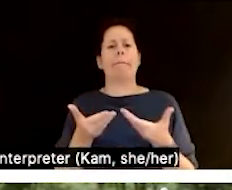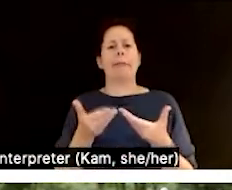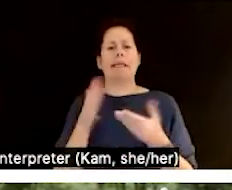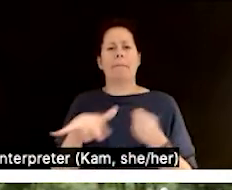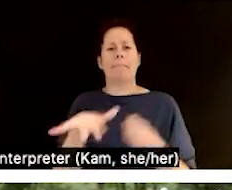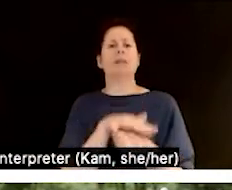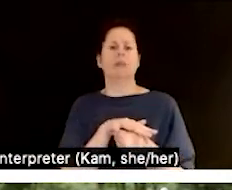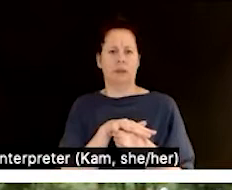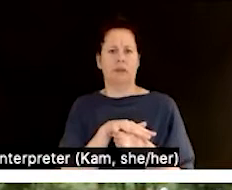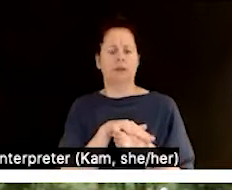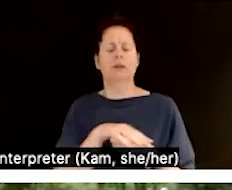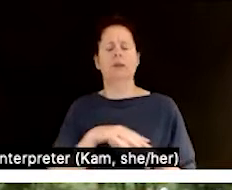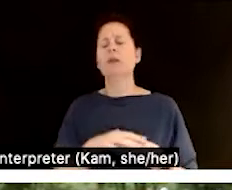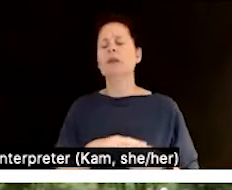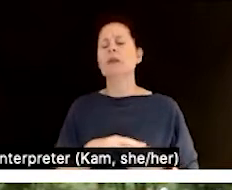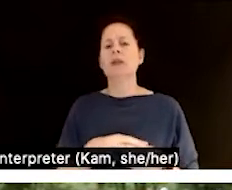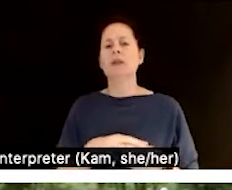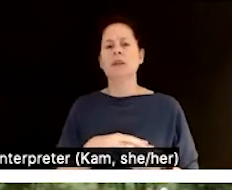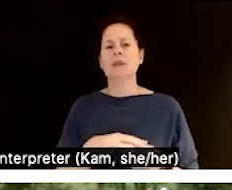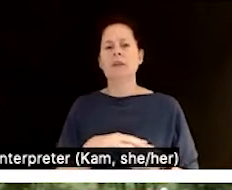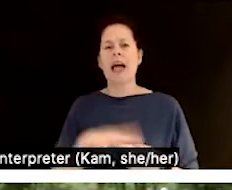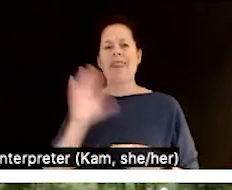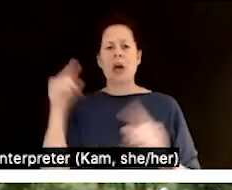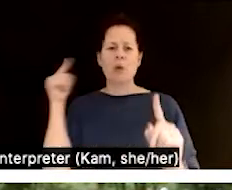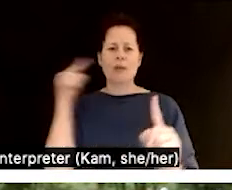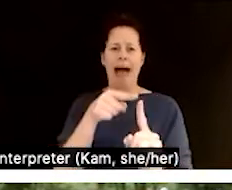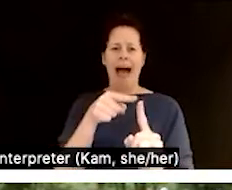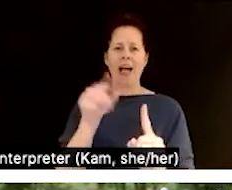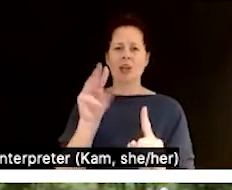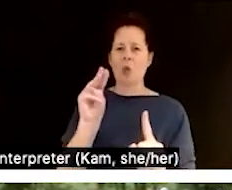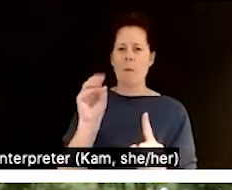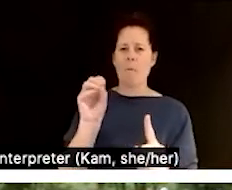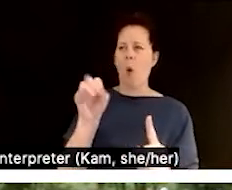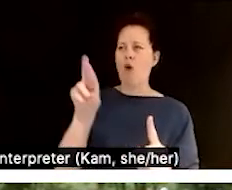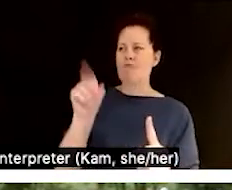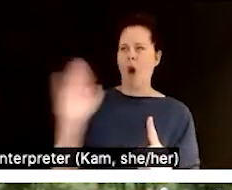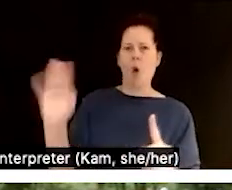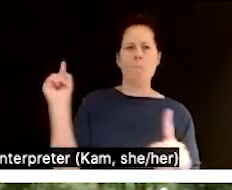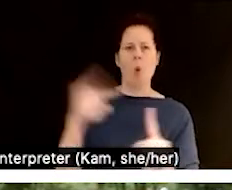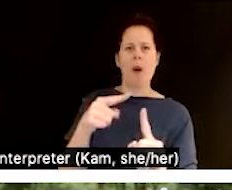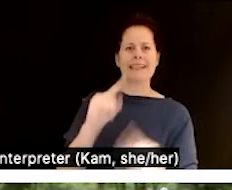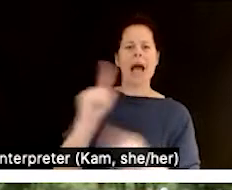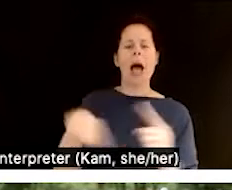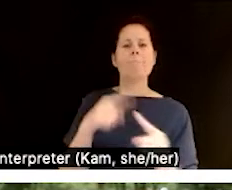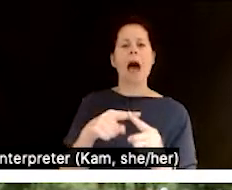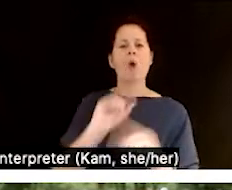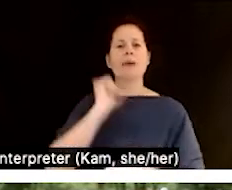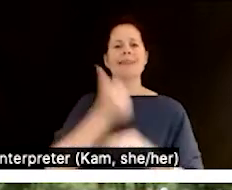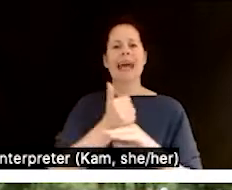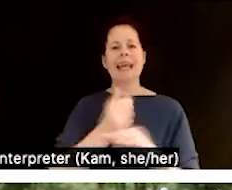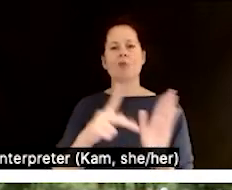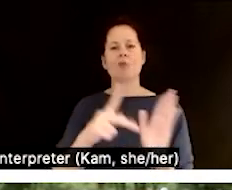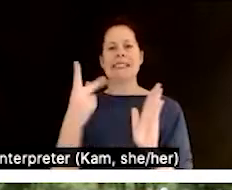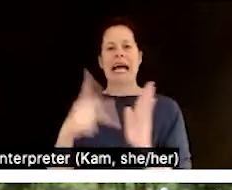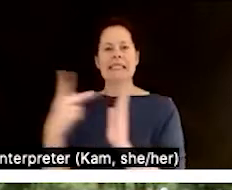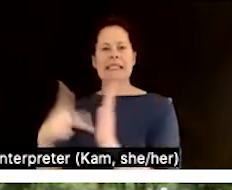to Moira's point about creating redundancy in in your space. So having